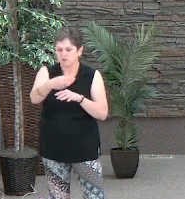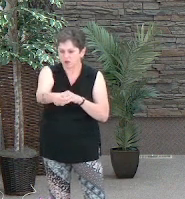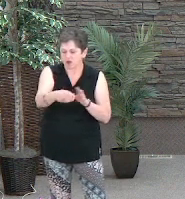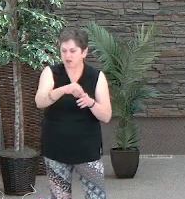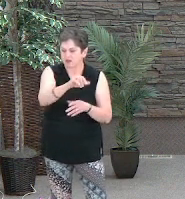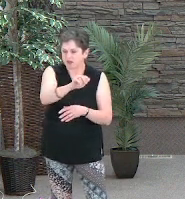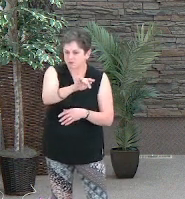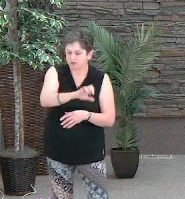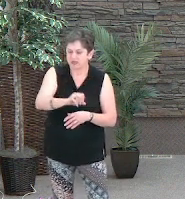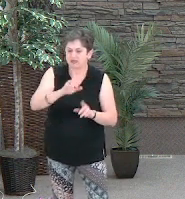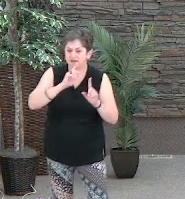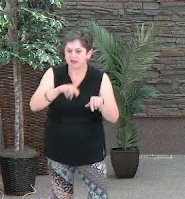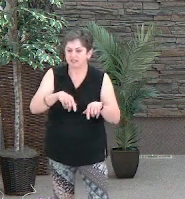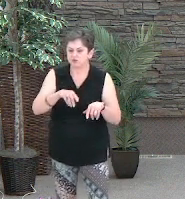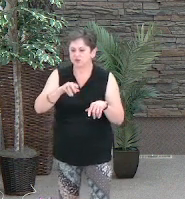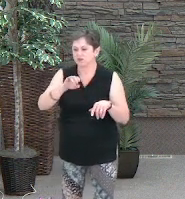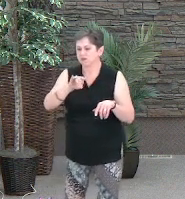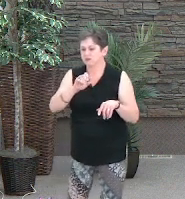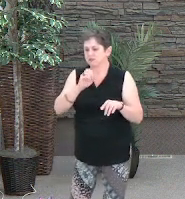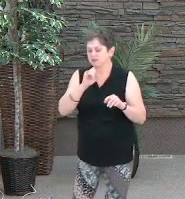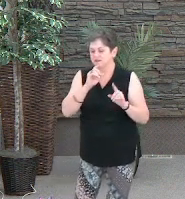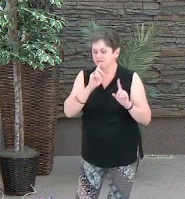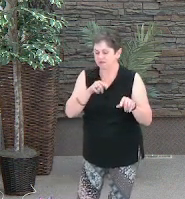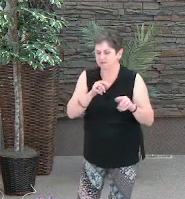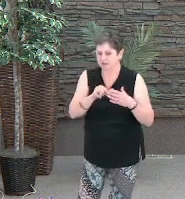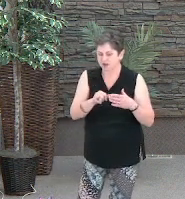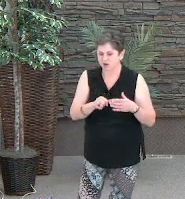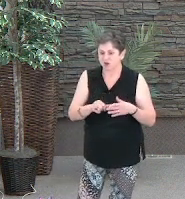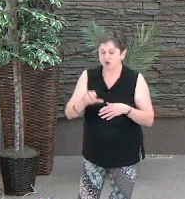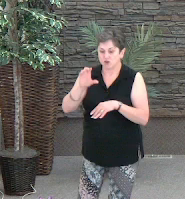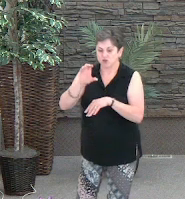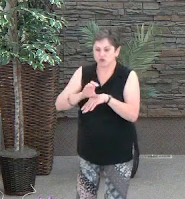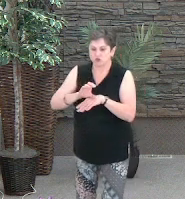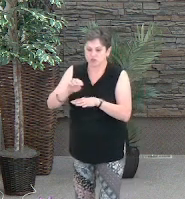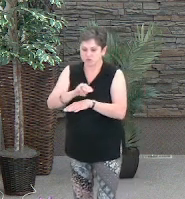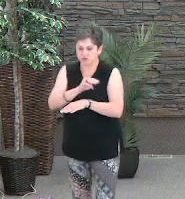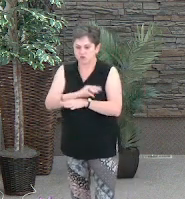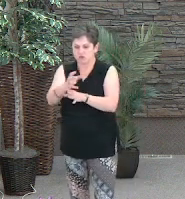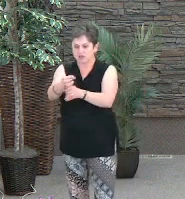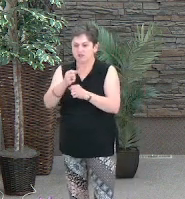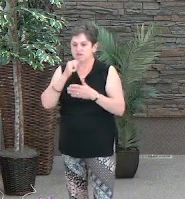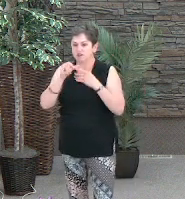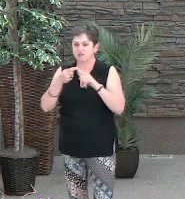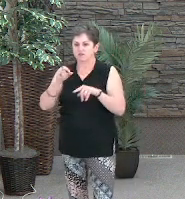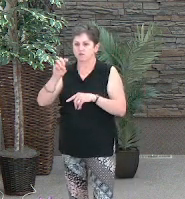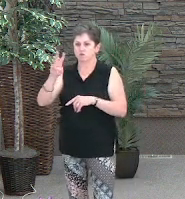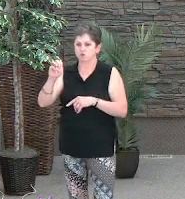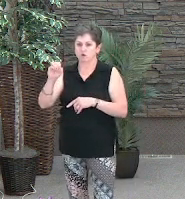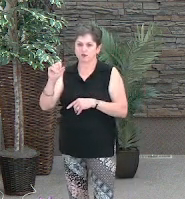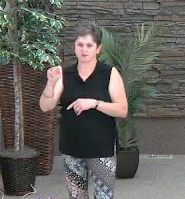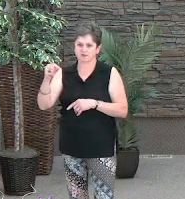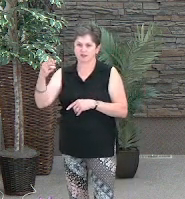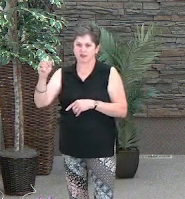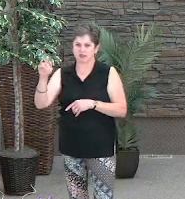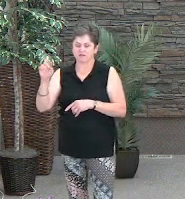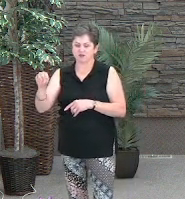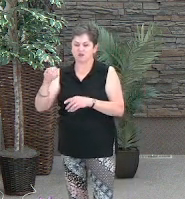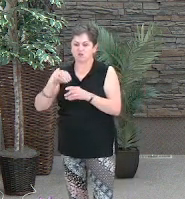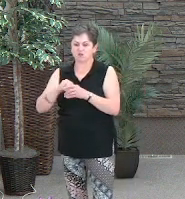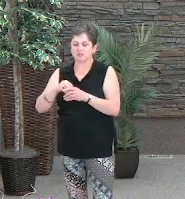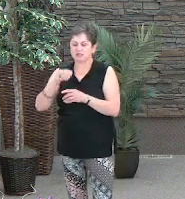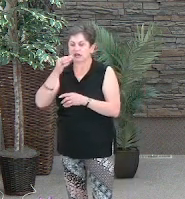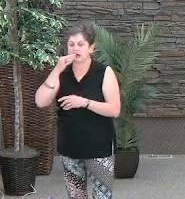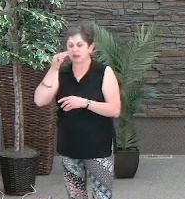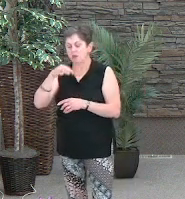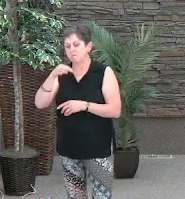in Abilene answering Gibson's letter, the church in Missoula gets a letter from Wes Haven, who was in Pocatello, Idaho